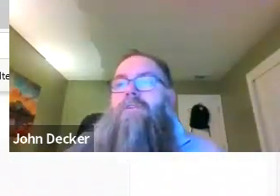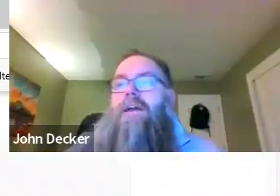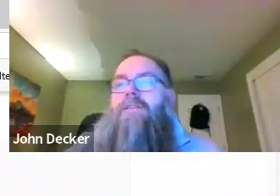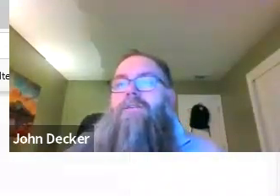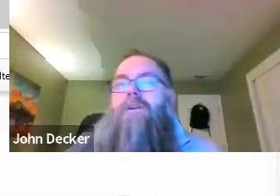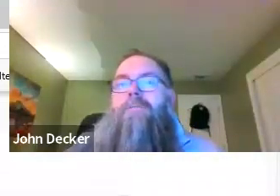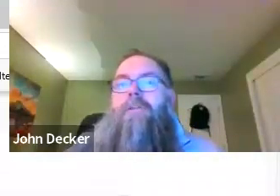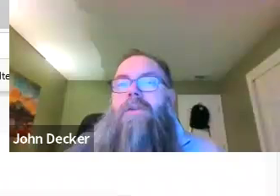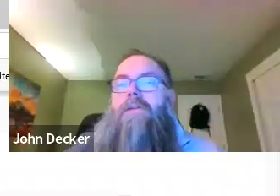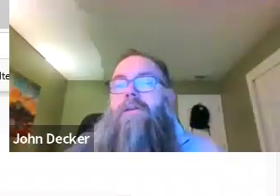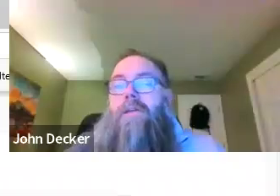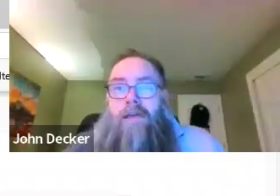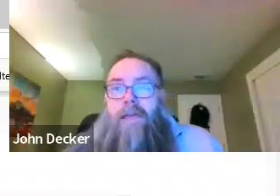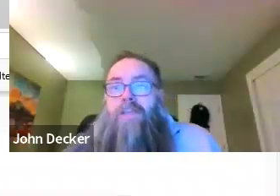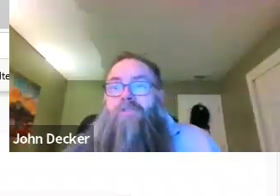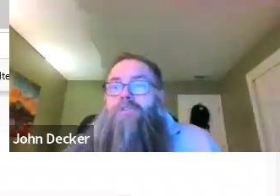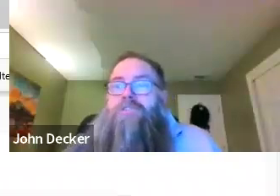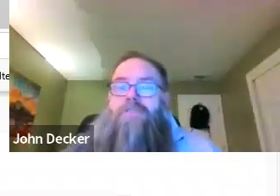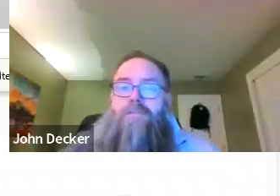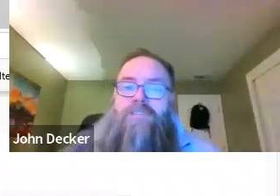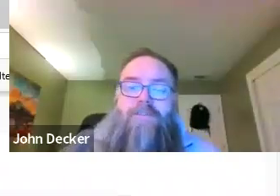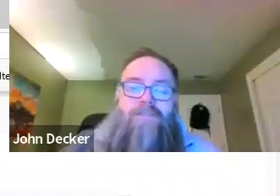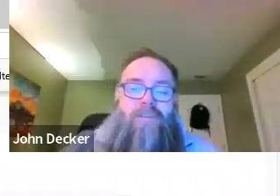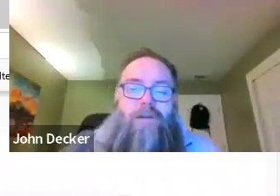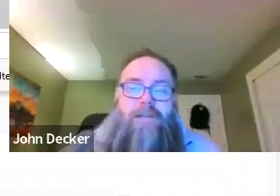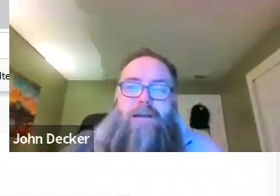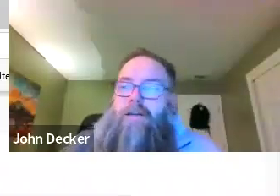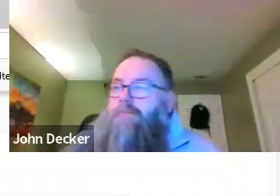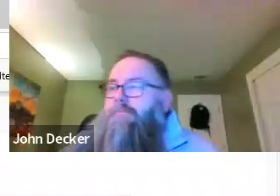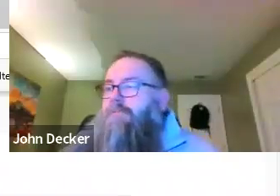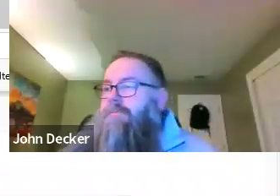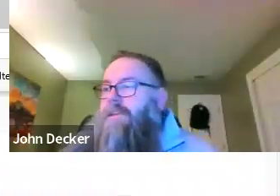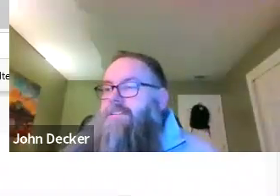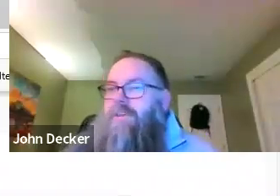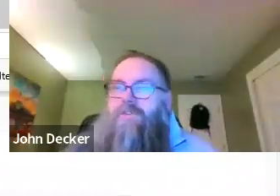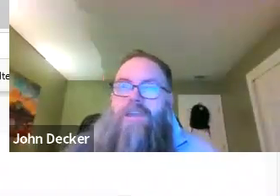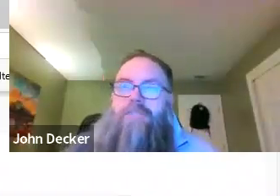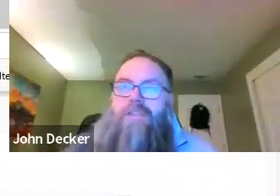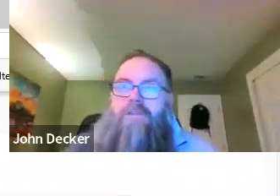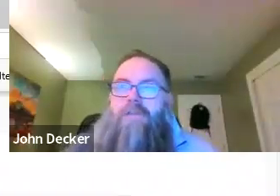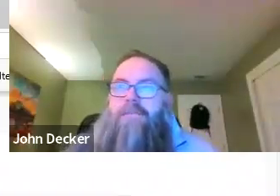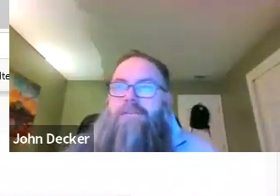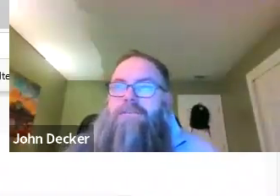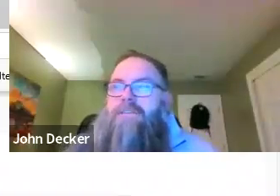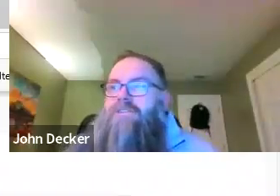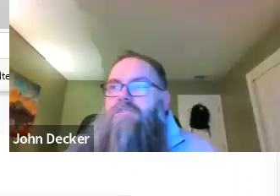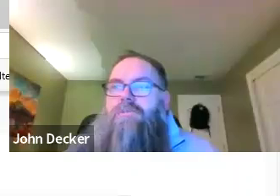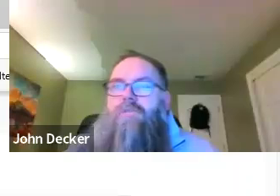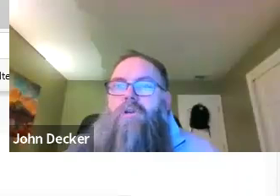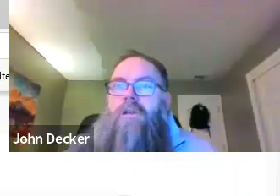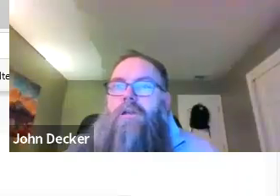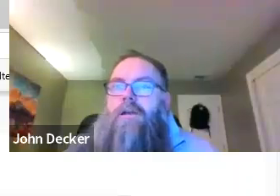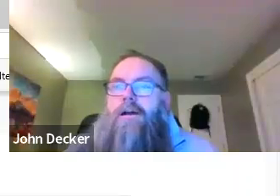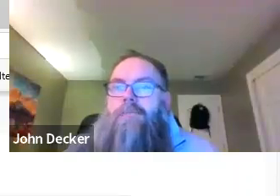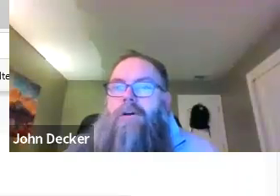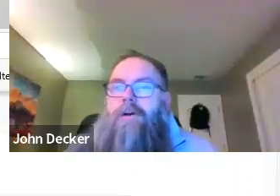things on the calendar upcoming. Annual purchase of services is always a big one. Probably next week or the week after that, we'll have a discussion a